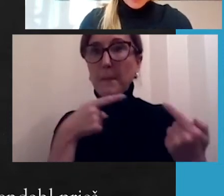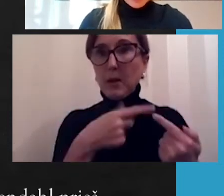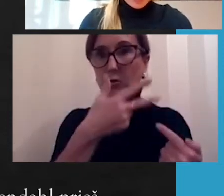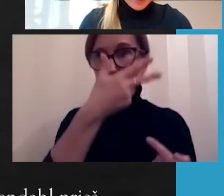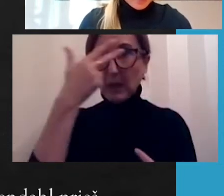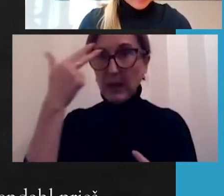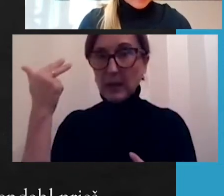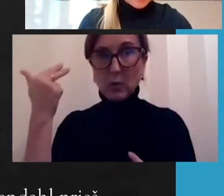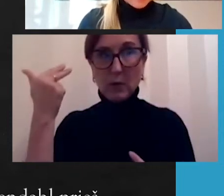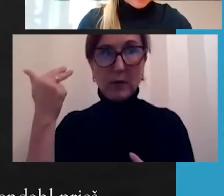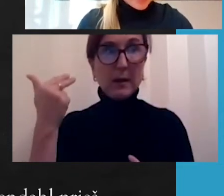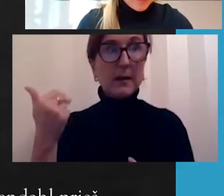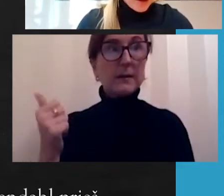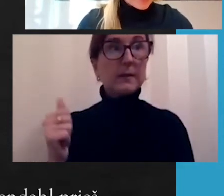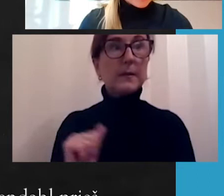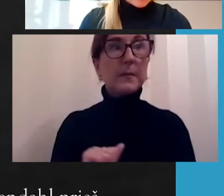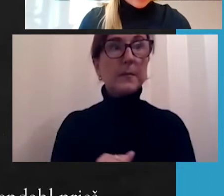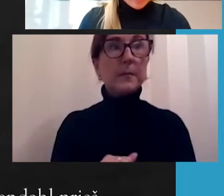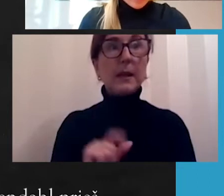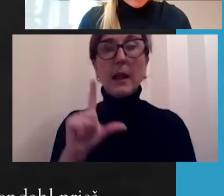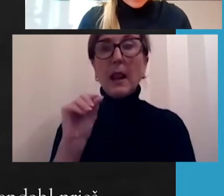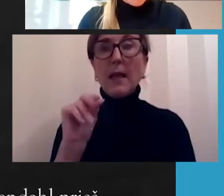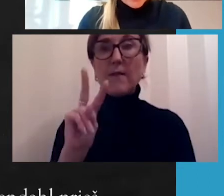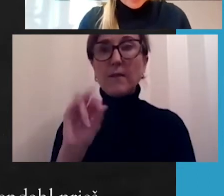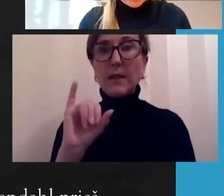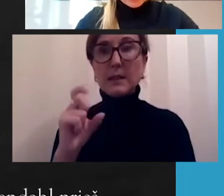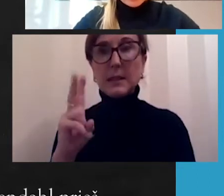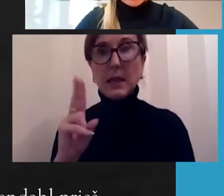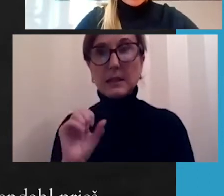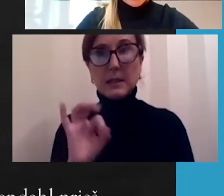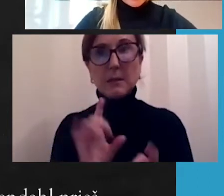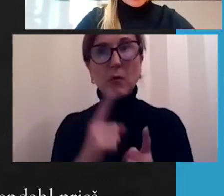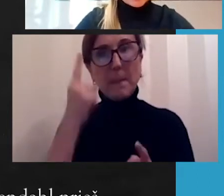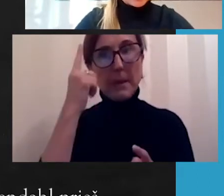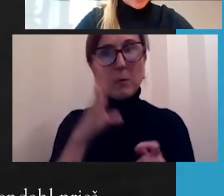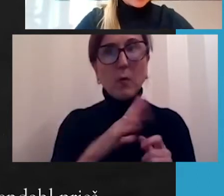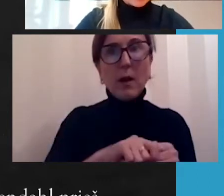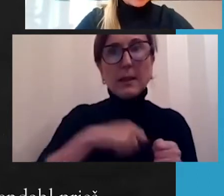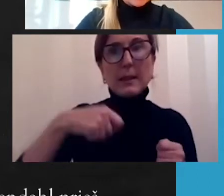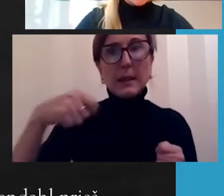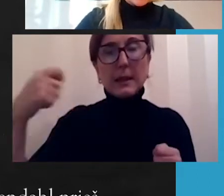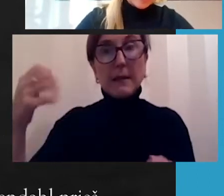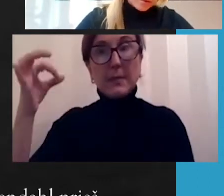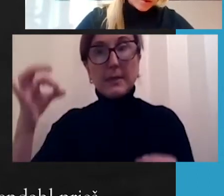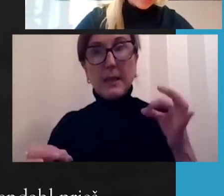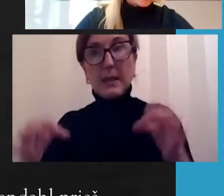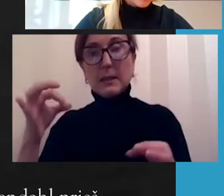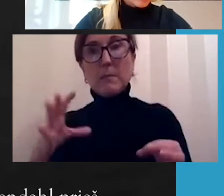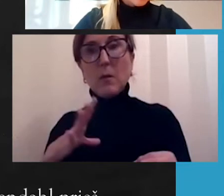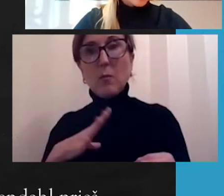the court ruling of Beizaras and Levickas against Lithuania, which was basically